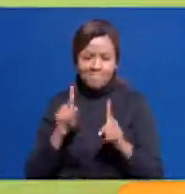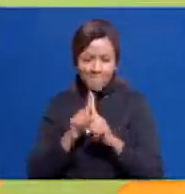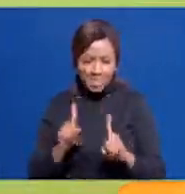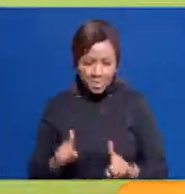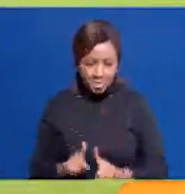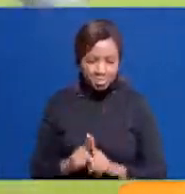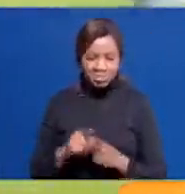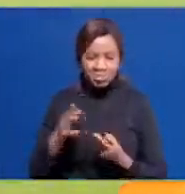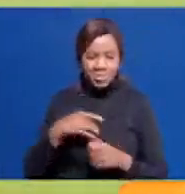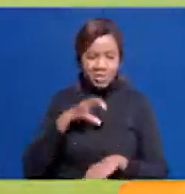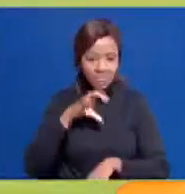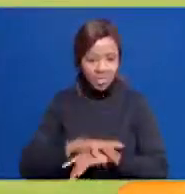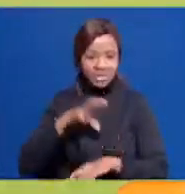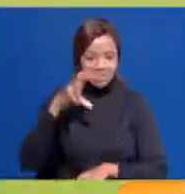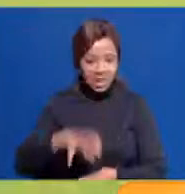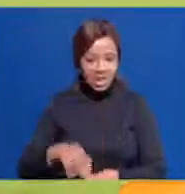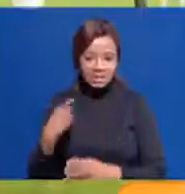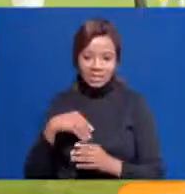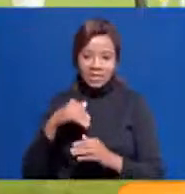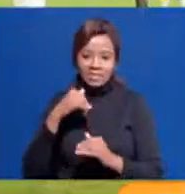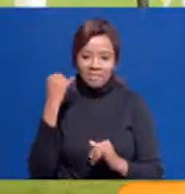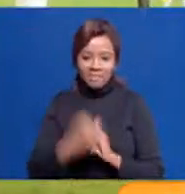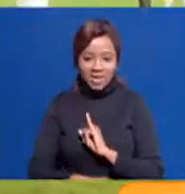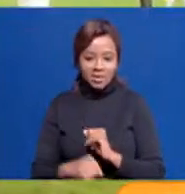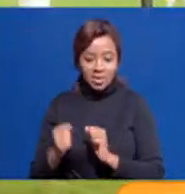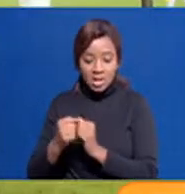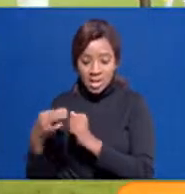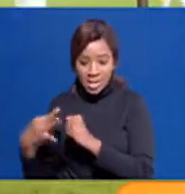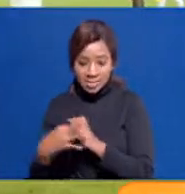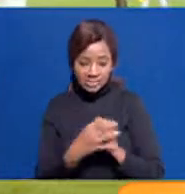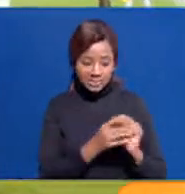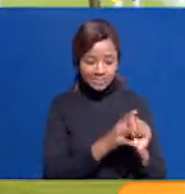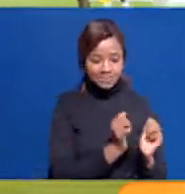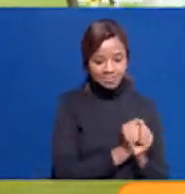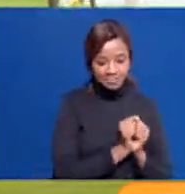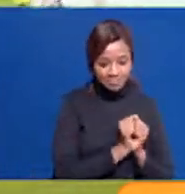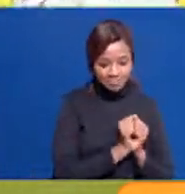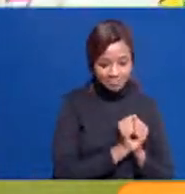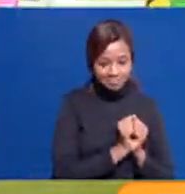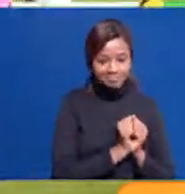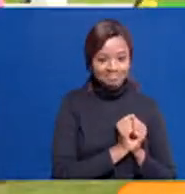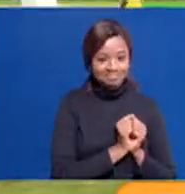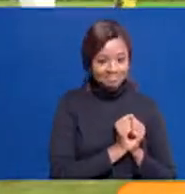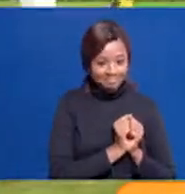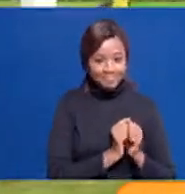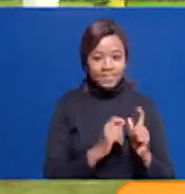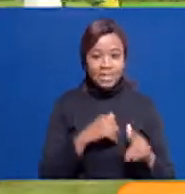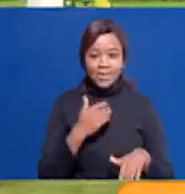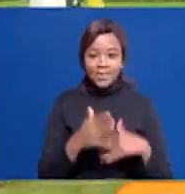try and a penalty to bring the scores to 18-10. The scores poised at